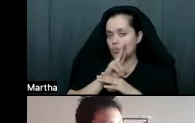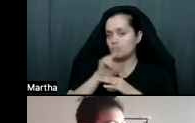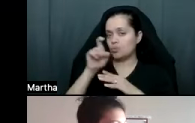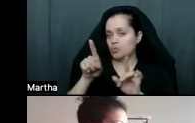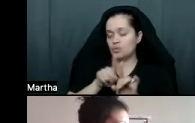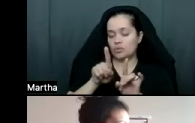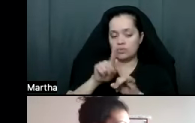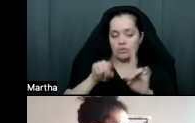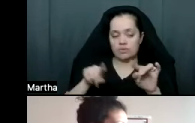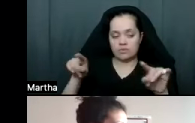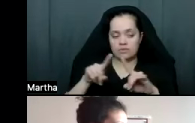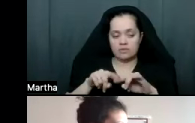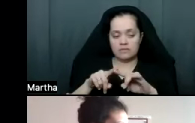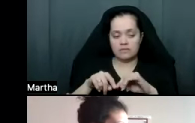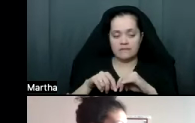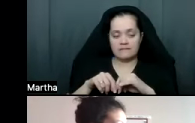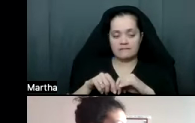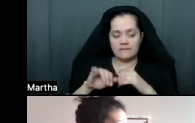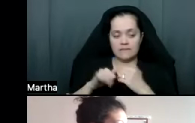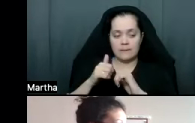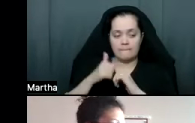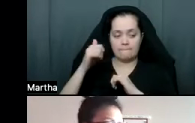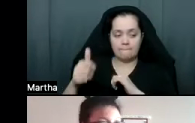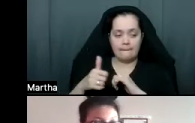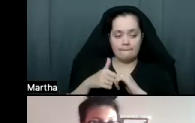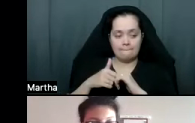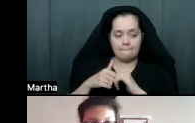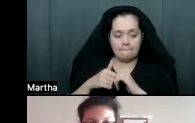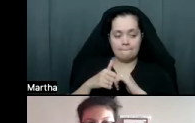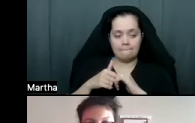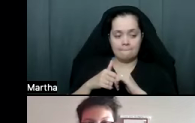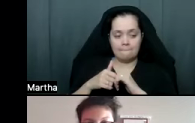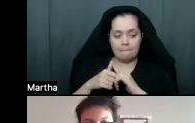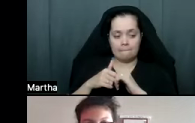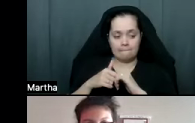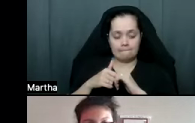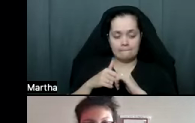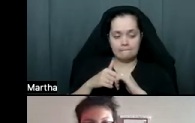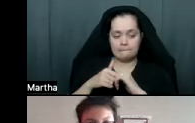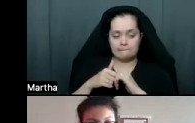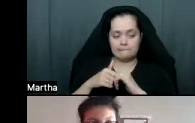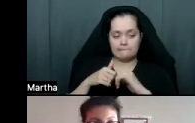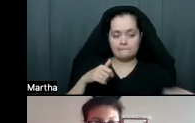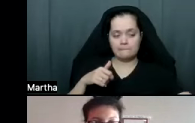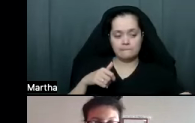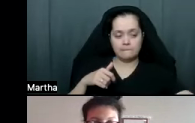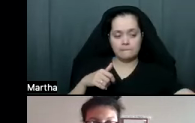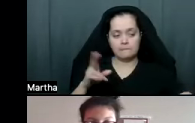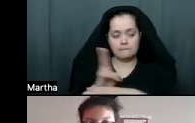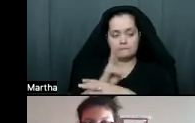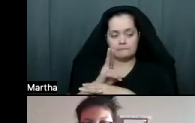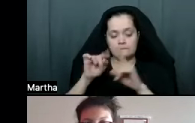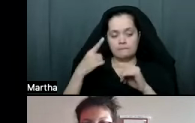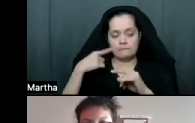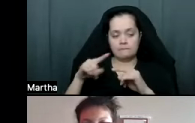also vary by how far you are from the city center, because land use varies